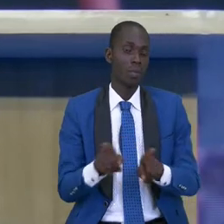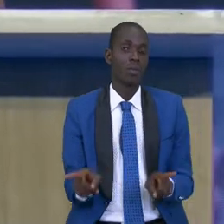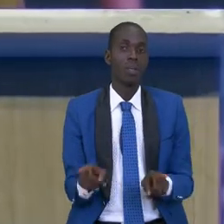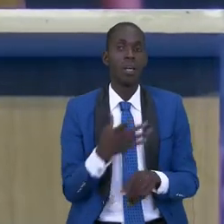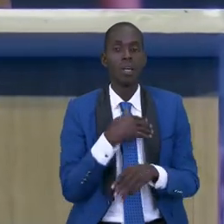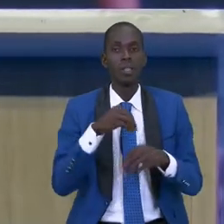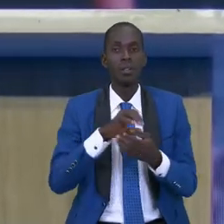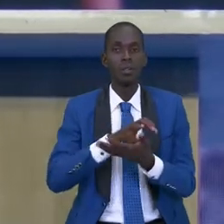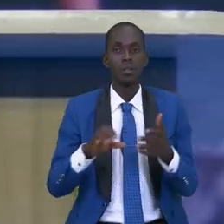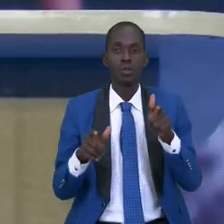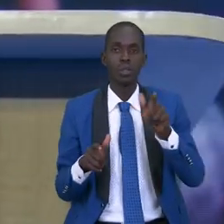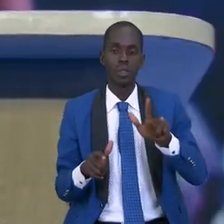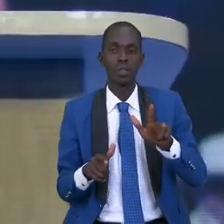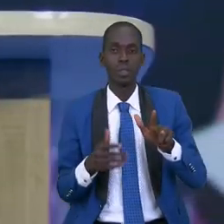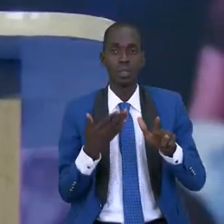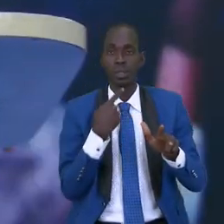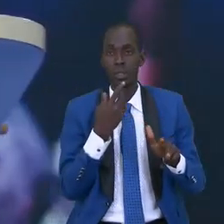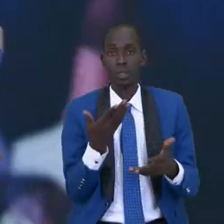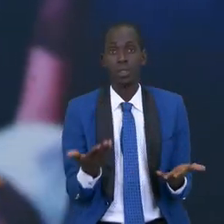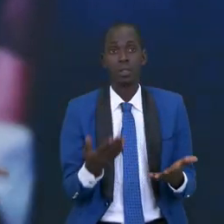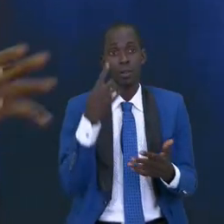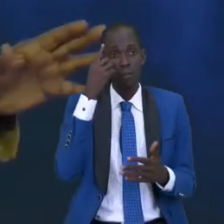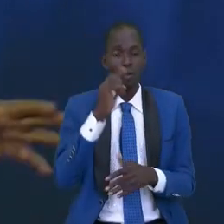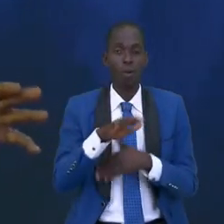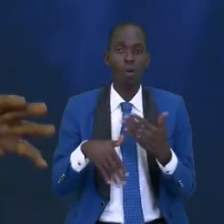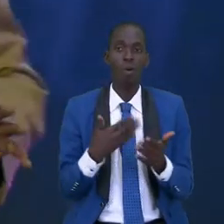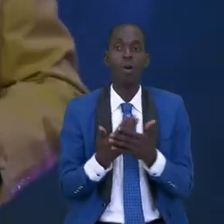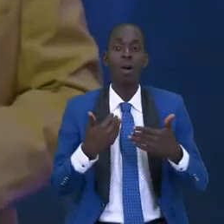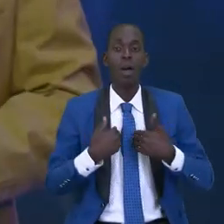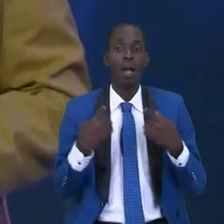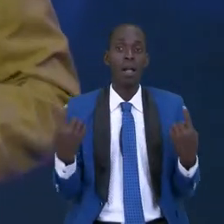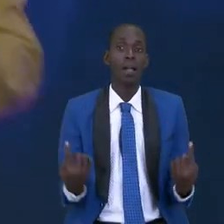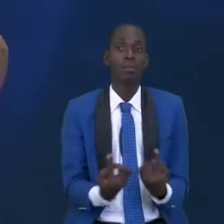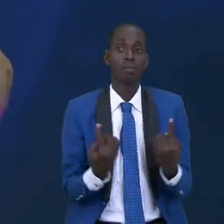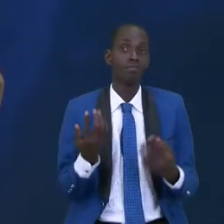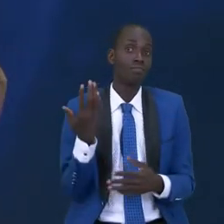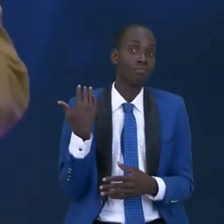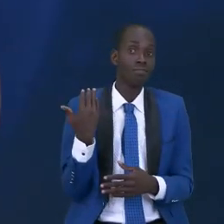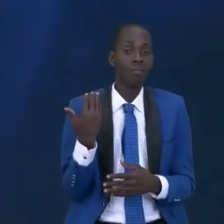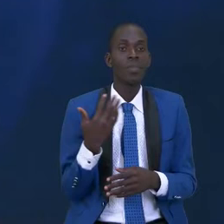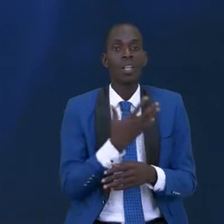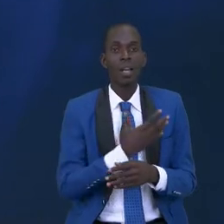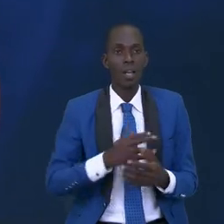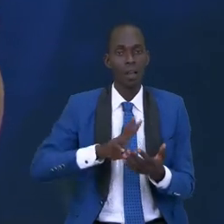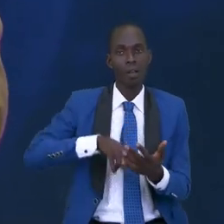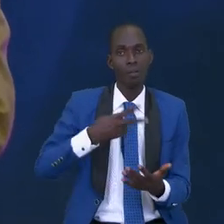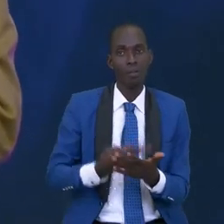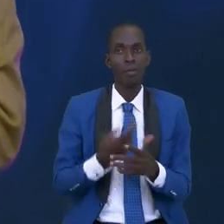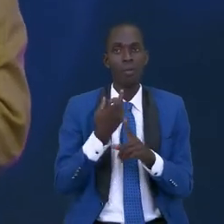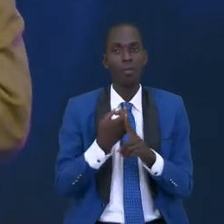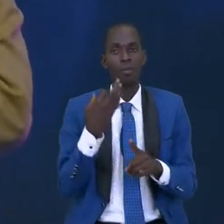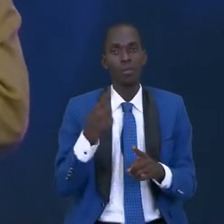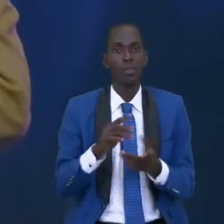in verse 23, we're told, for all have sinned and come short of the